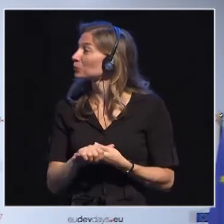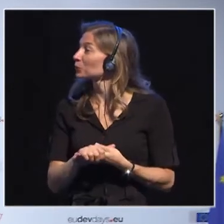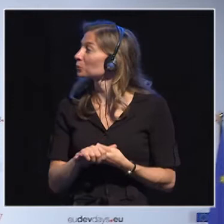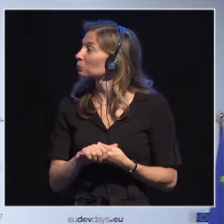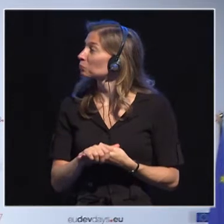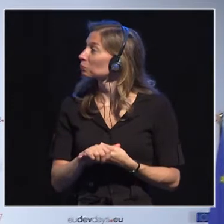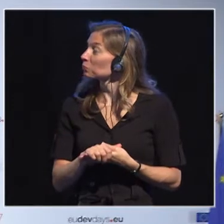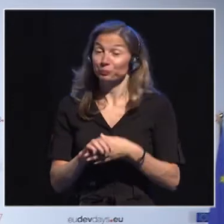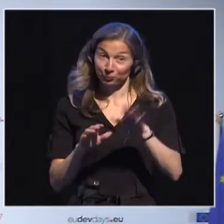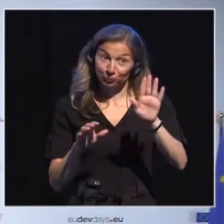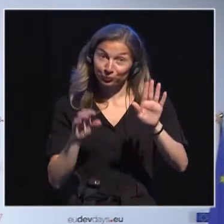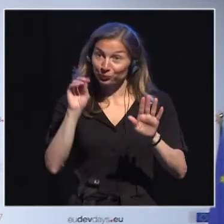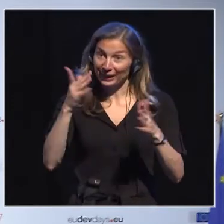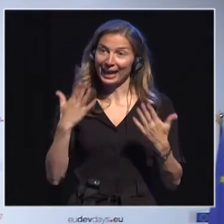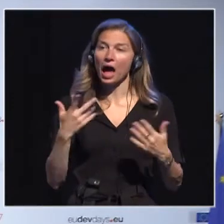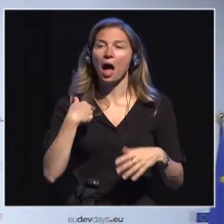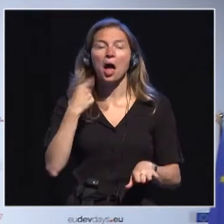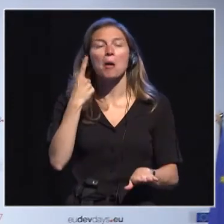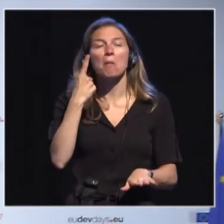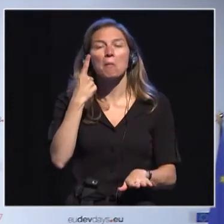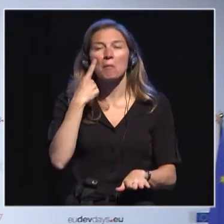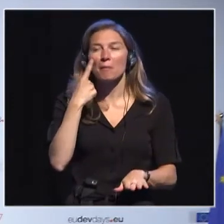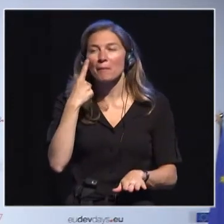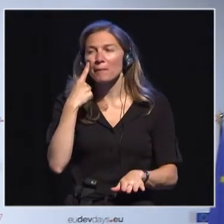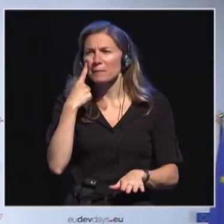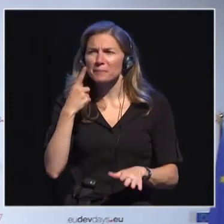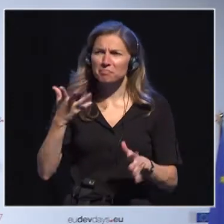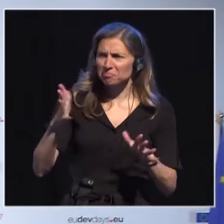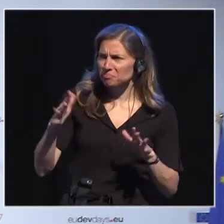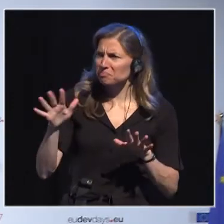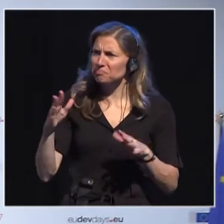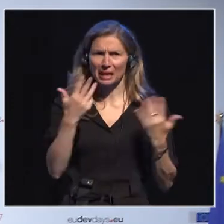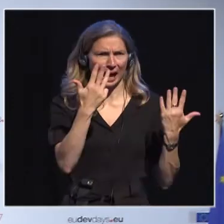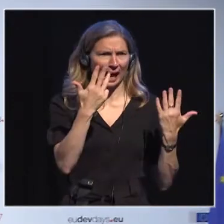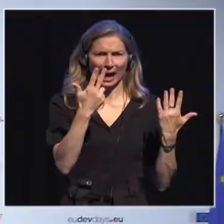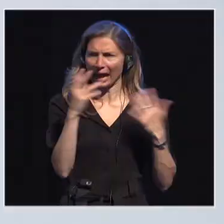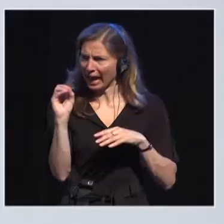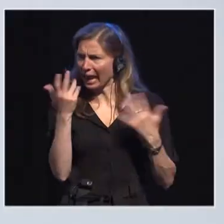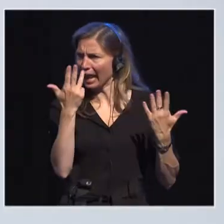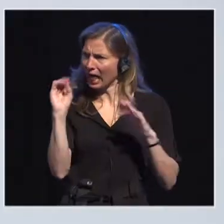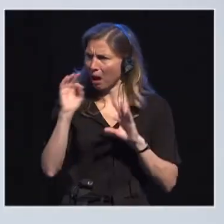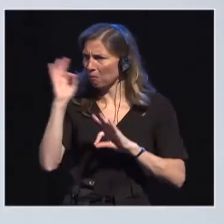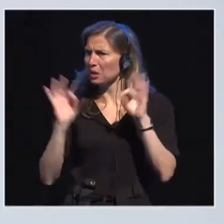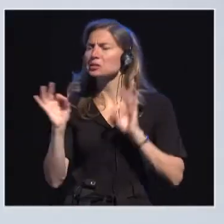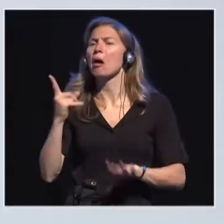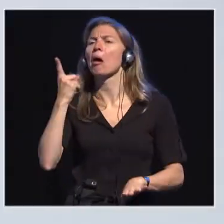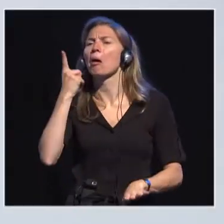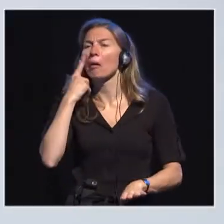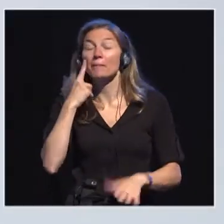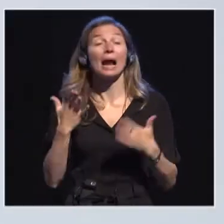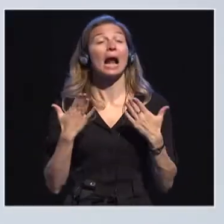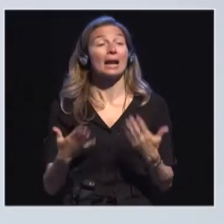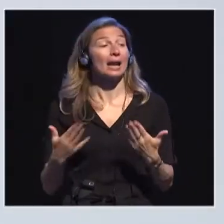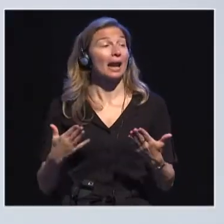Okay, so I'm really going to test this now. It looks like 80–90% of you have used the EDD app. So take your phones out. We're going to be using